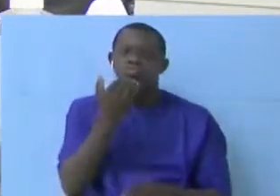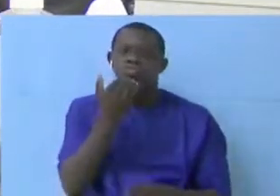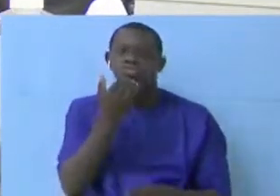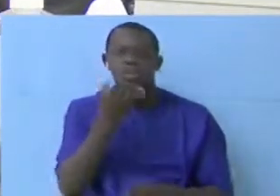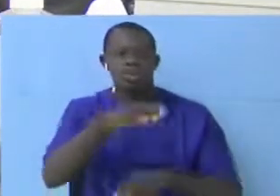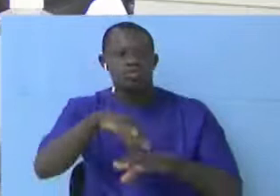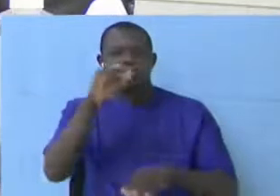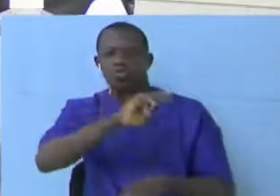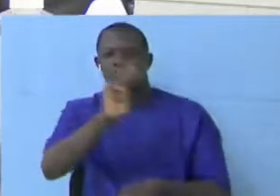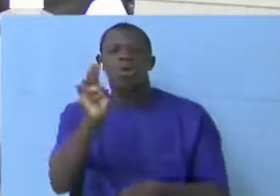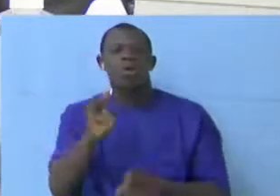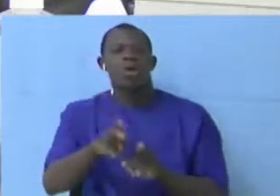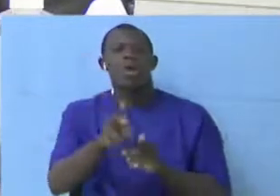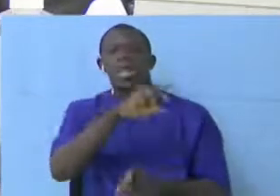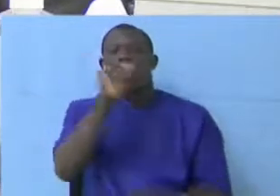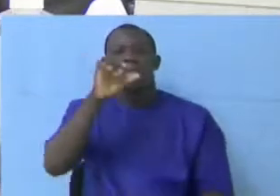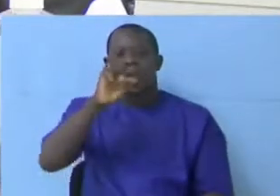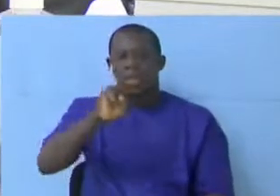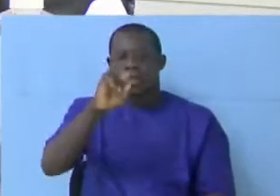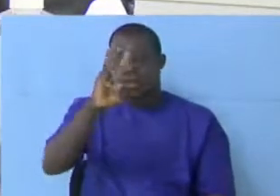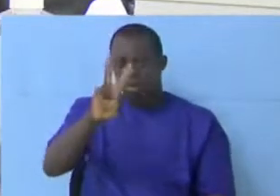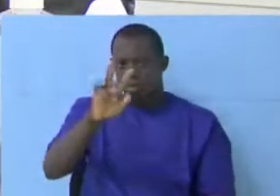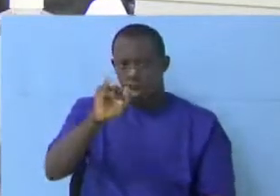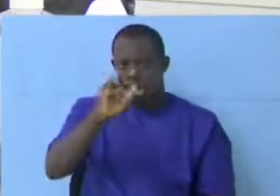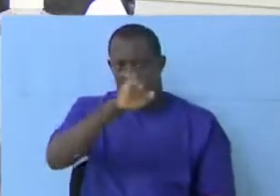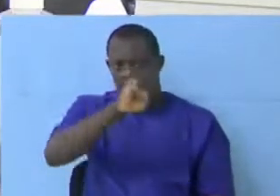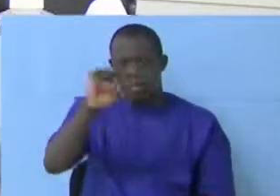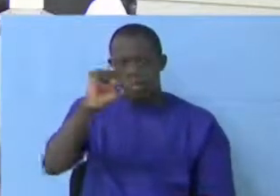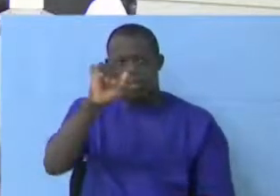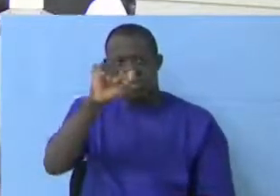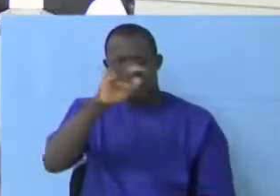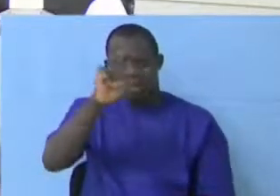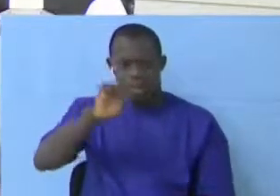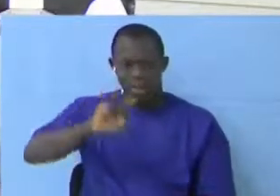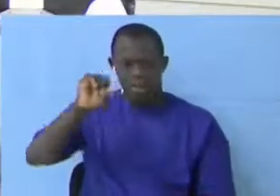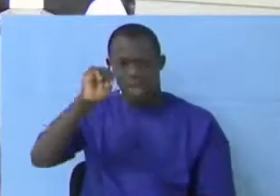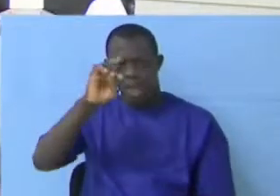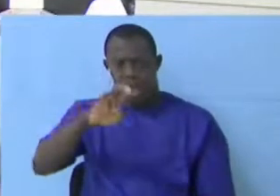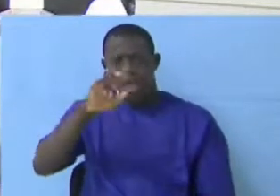What's his name? Can't remember the name. I think the surname was Sar.